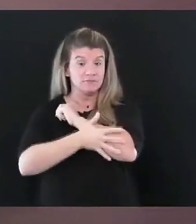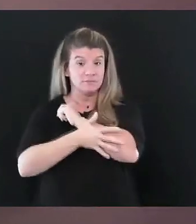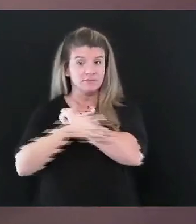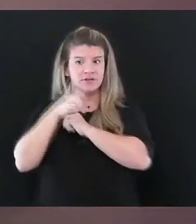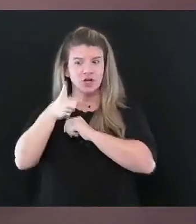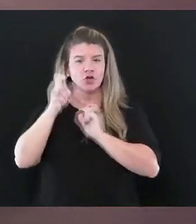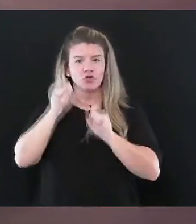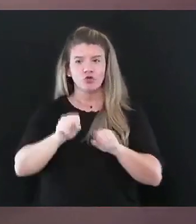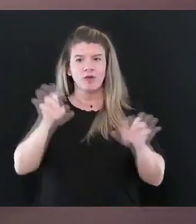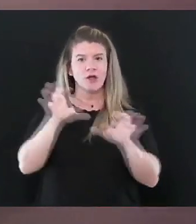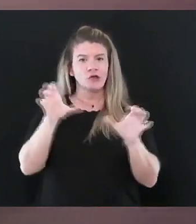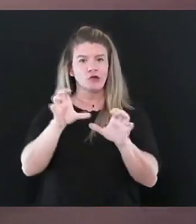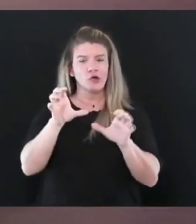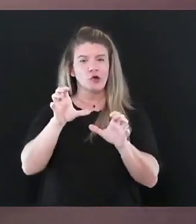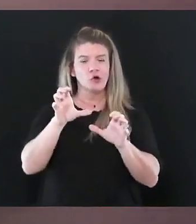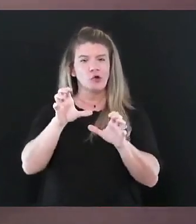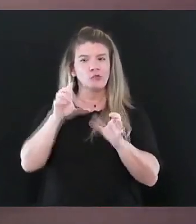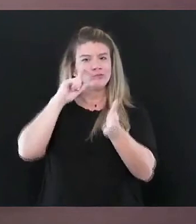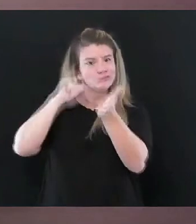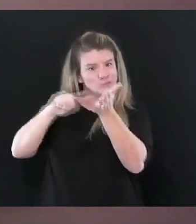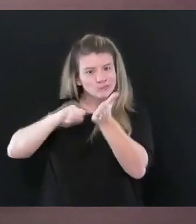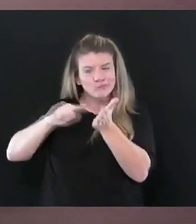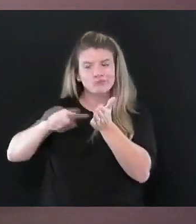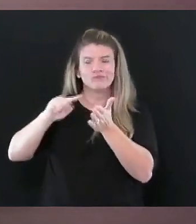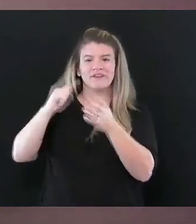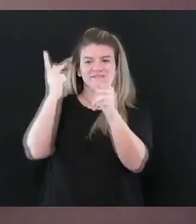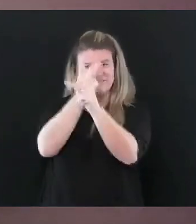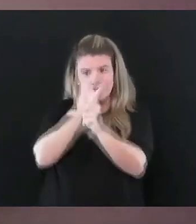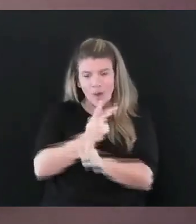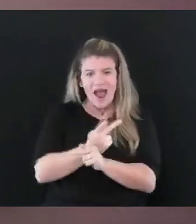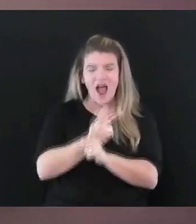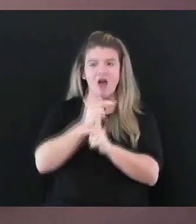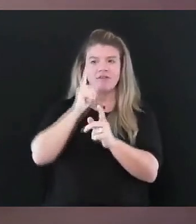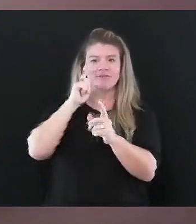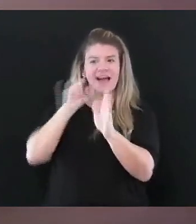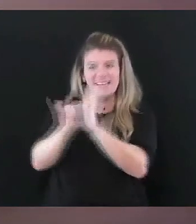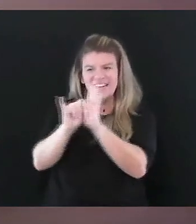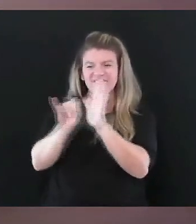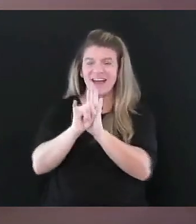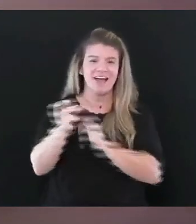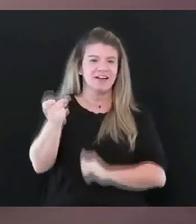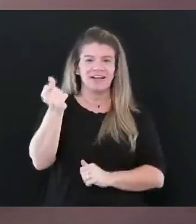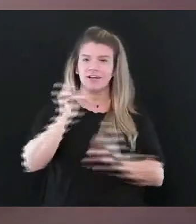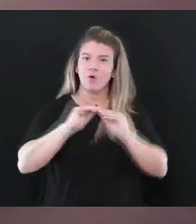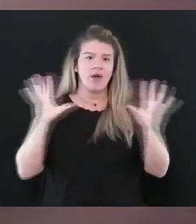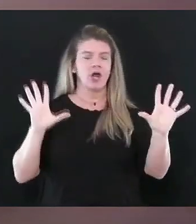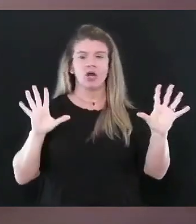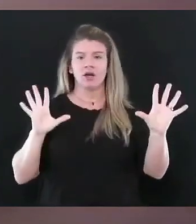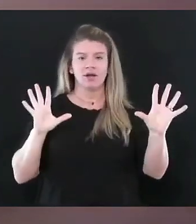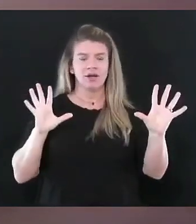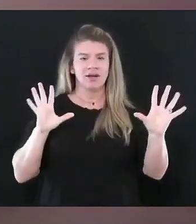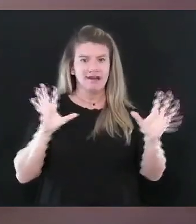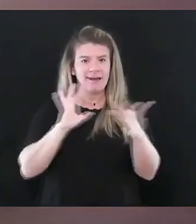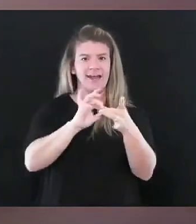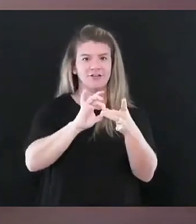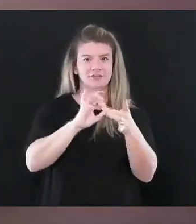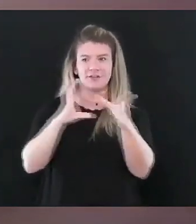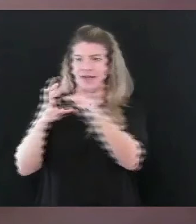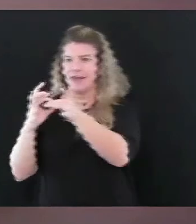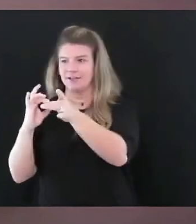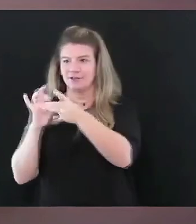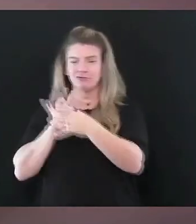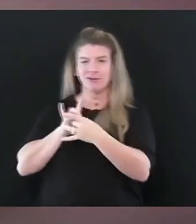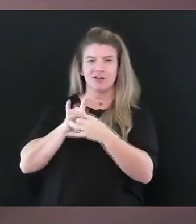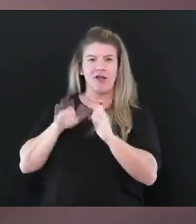we can do epidemiologic contact tracing and identify very clear connectors that